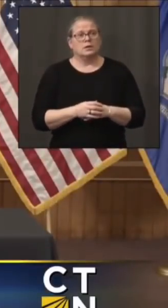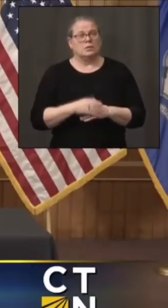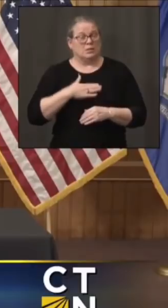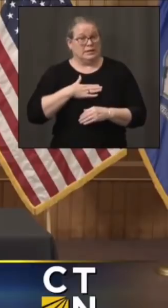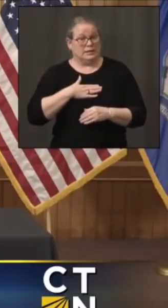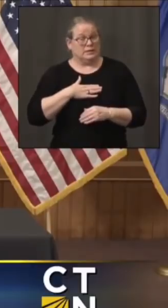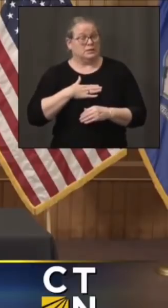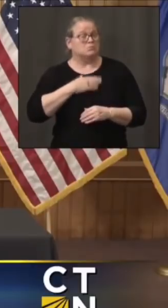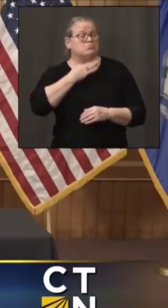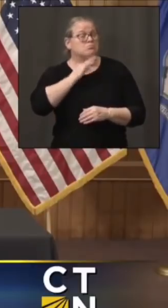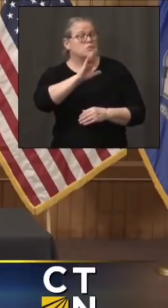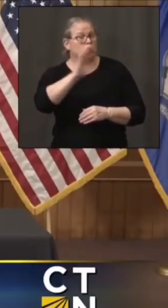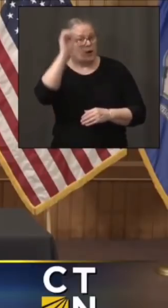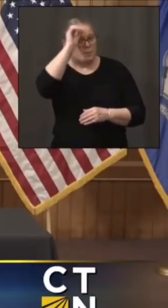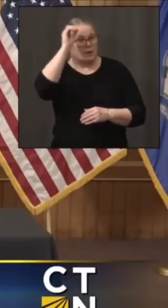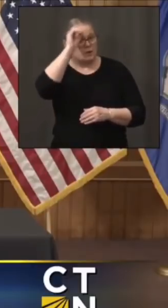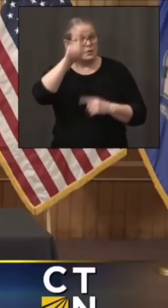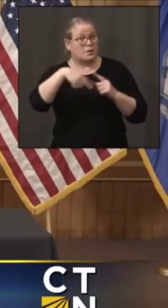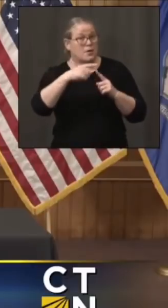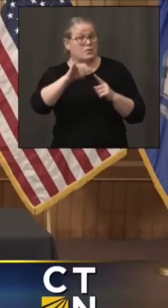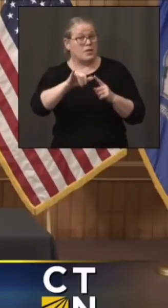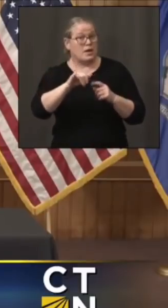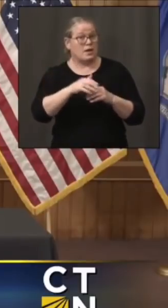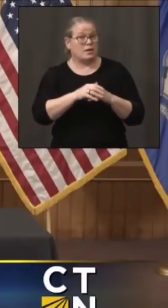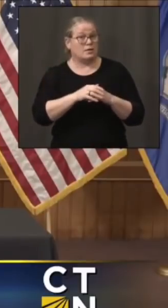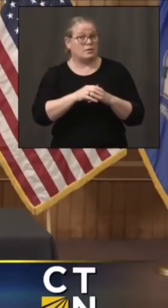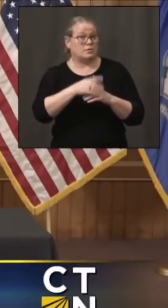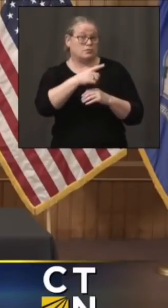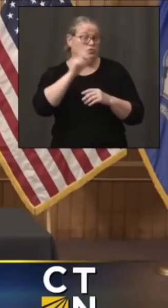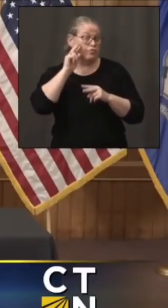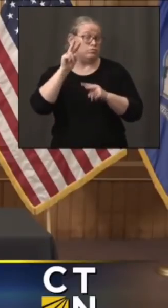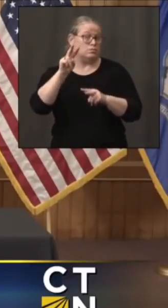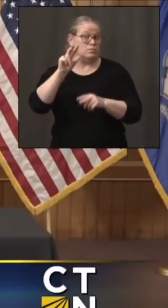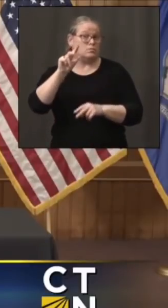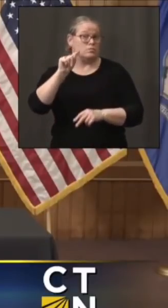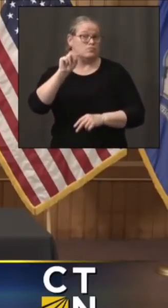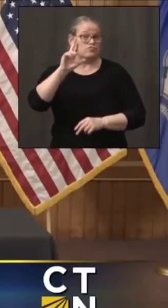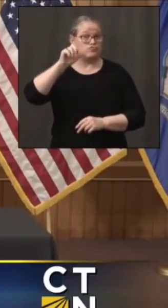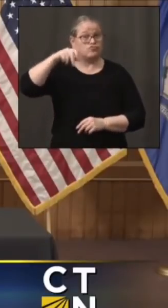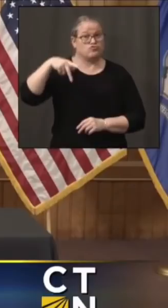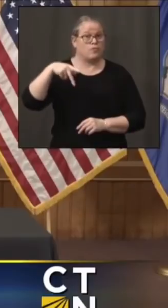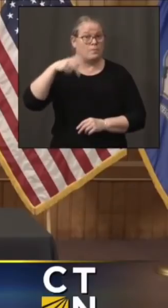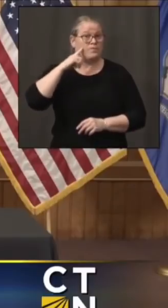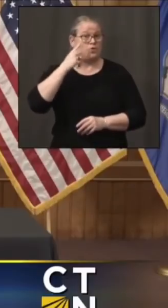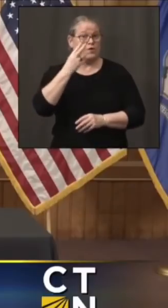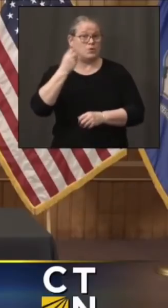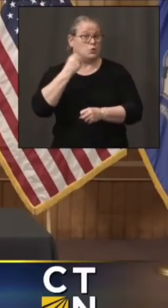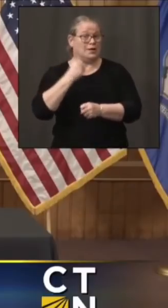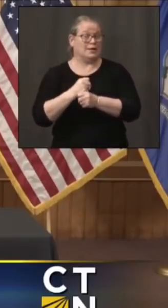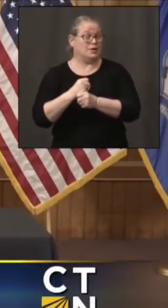possibly your opinion on that also, since you've been a Trump watcher for a few years here?